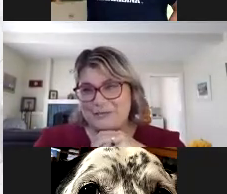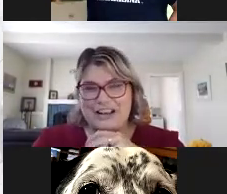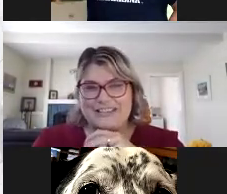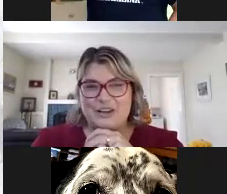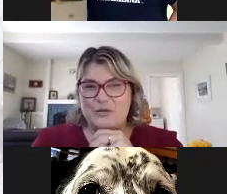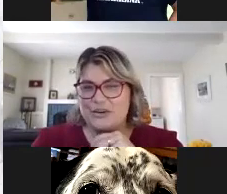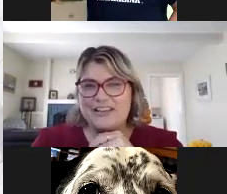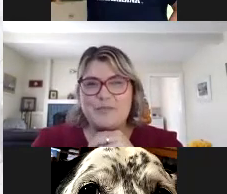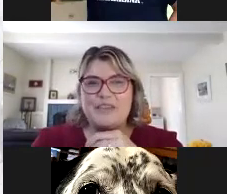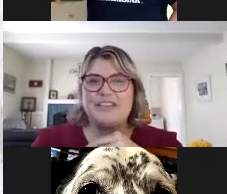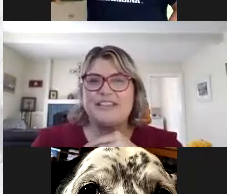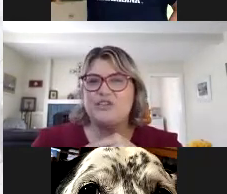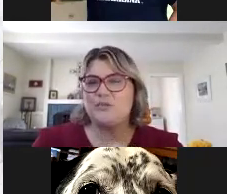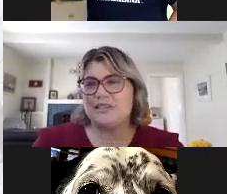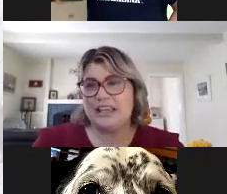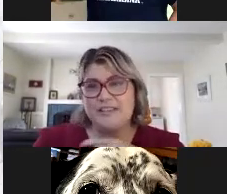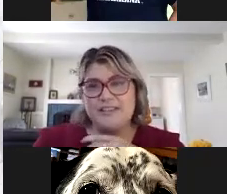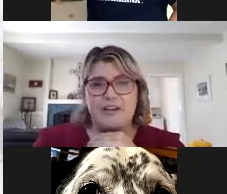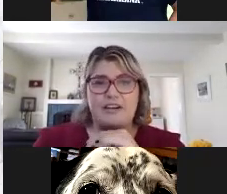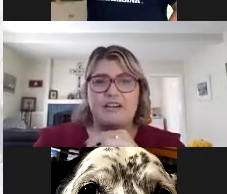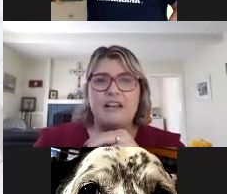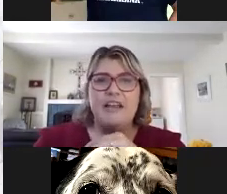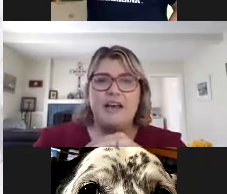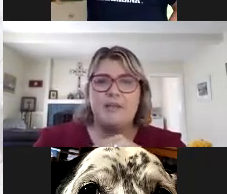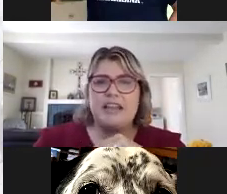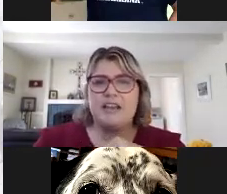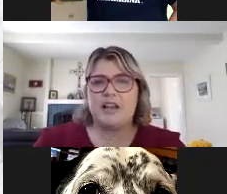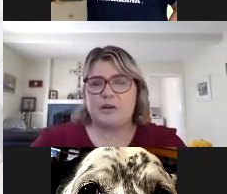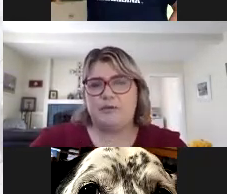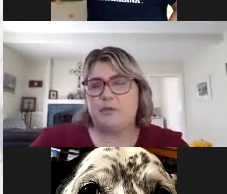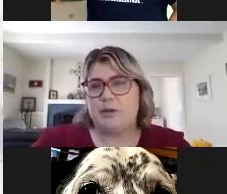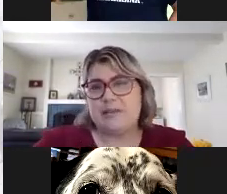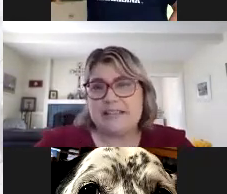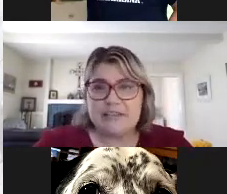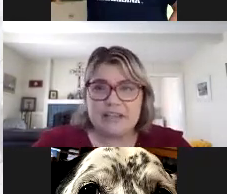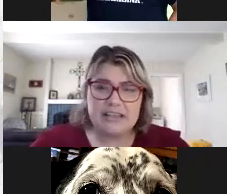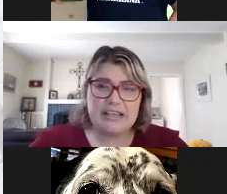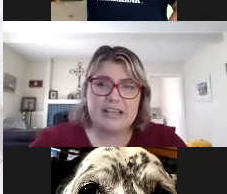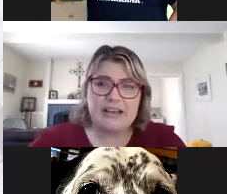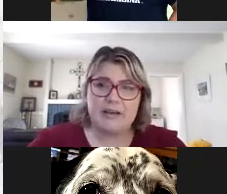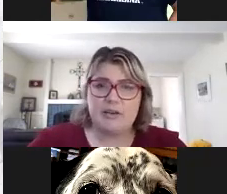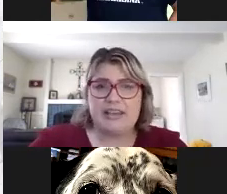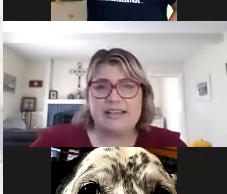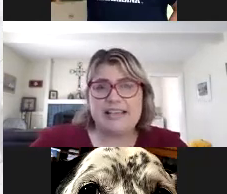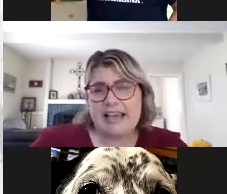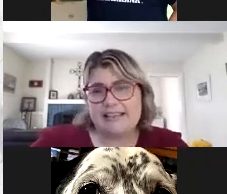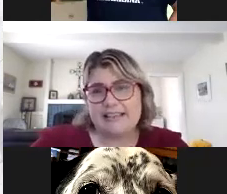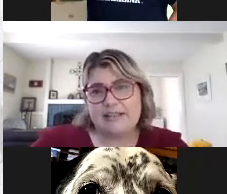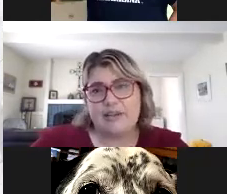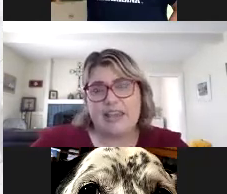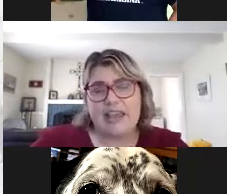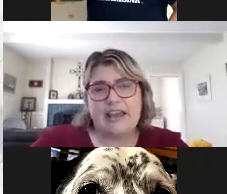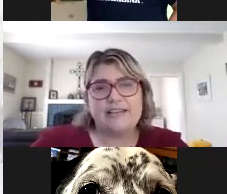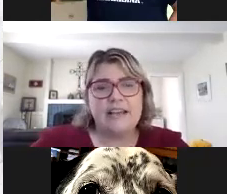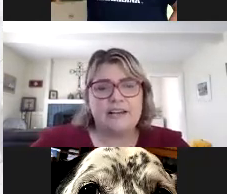off democrats.org, but their essential beliefs are in economic reform, specifically looking at